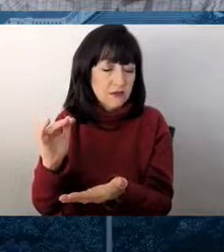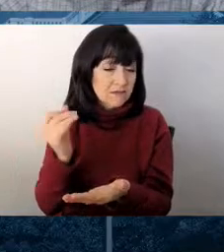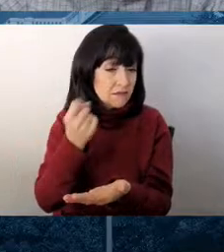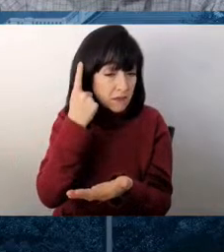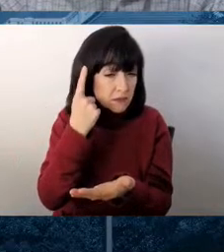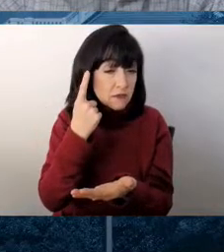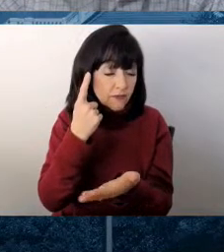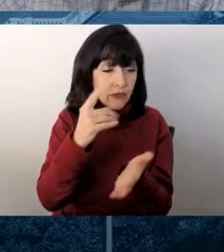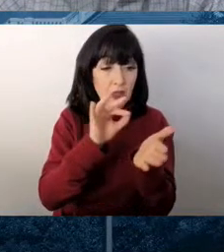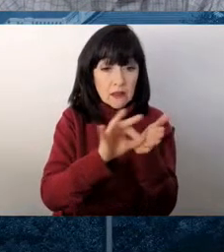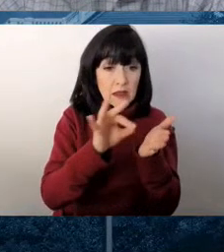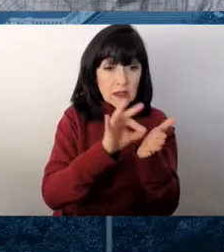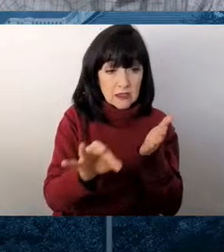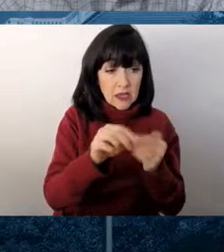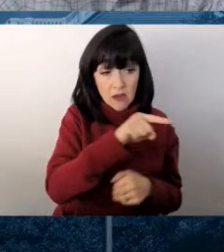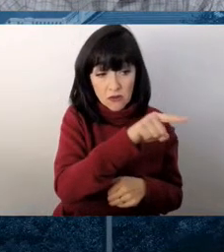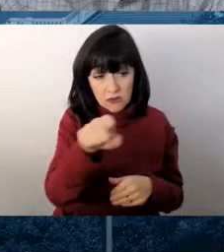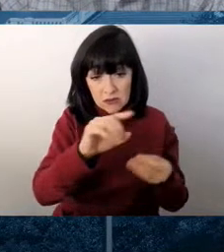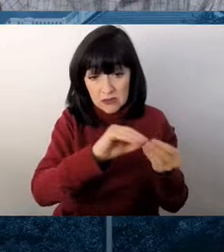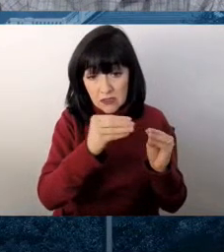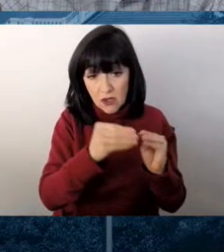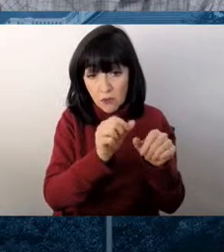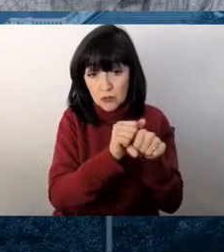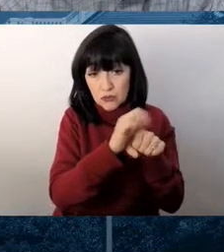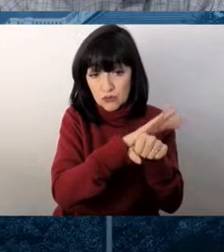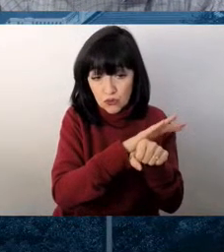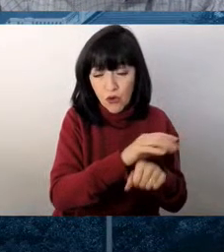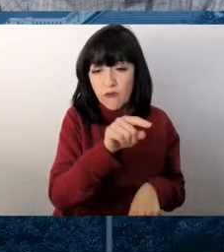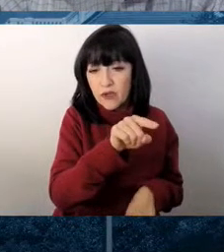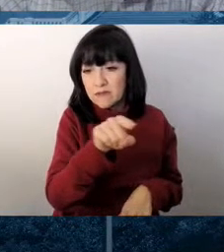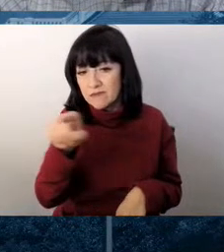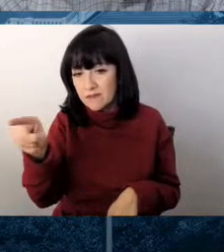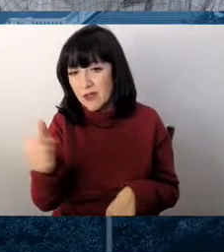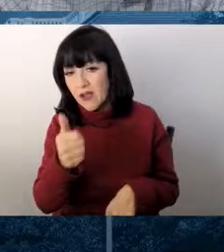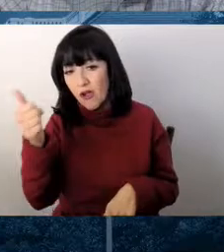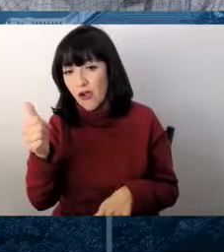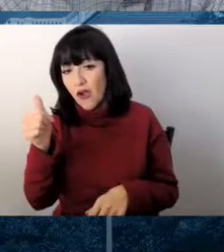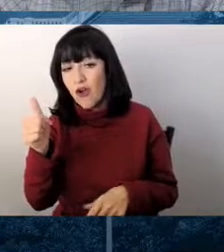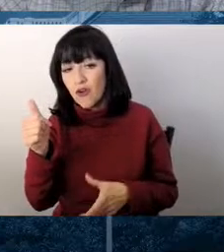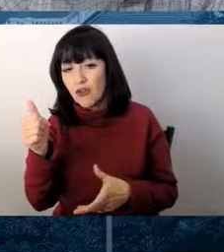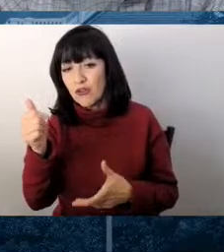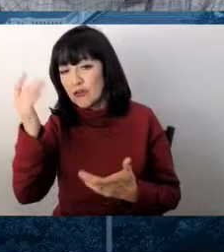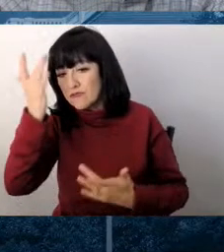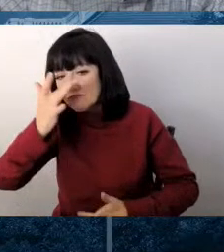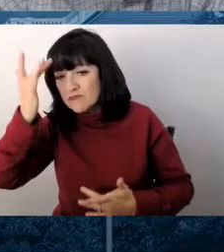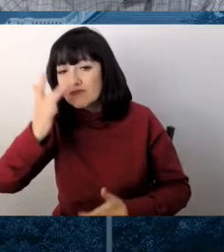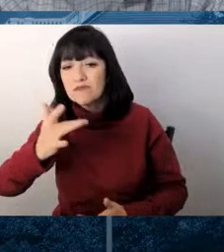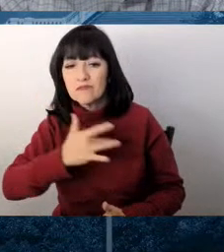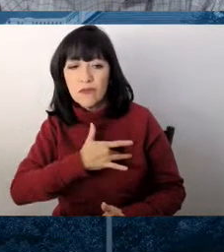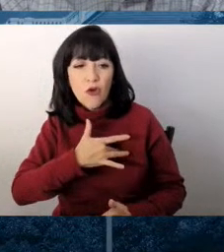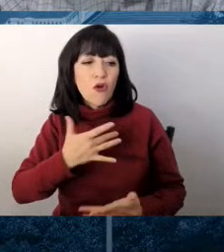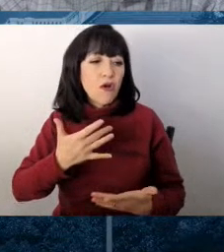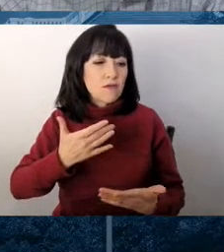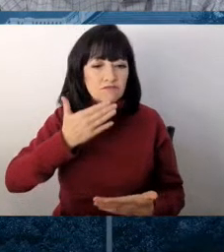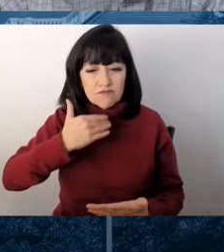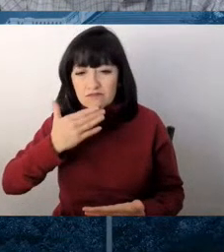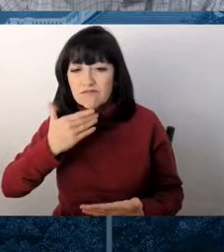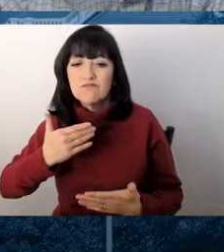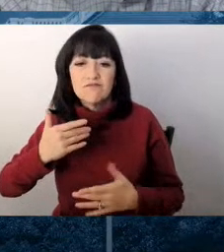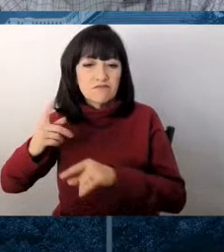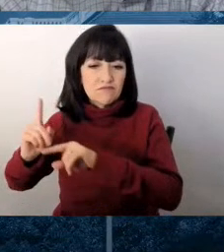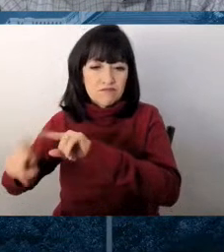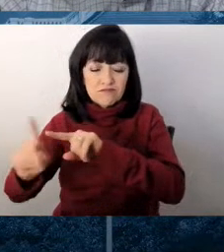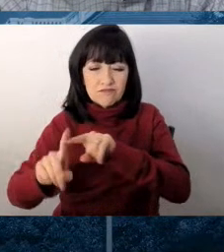and everything else is still at a all-time high. We want to make sure that we provide support to our